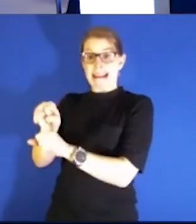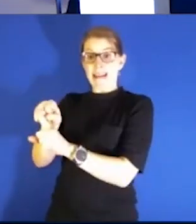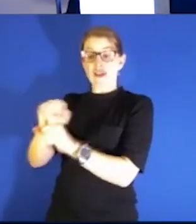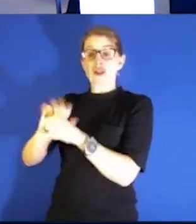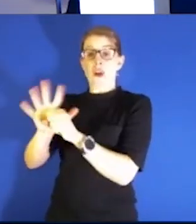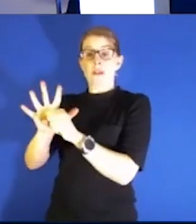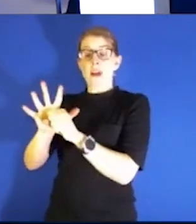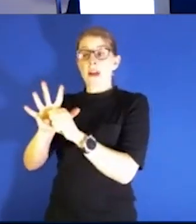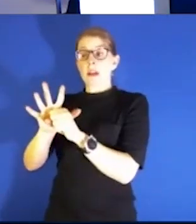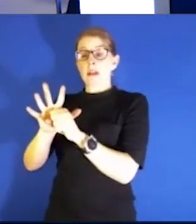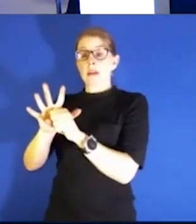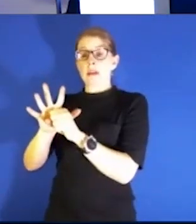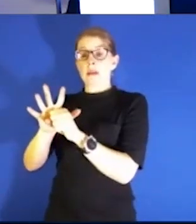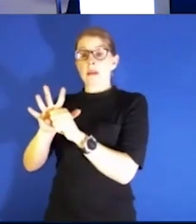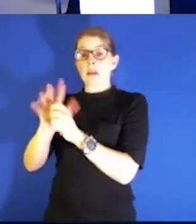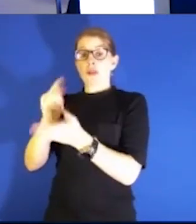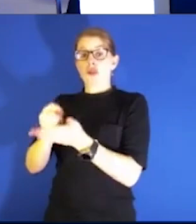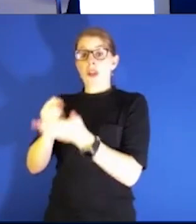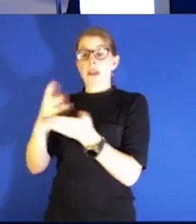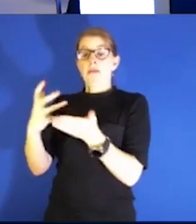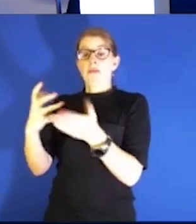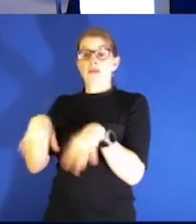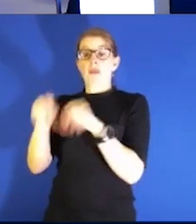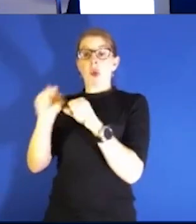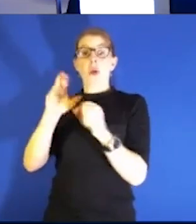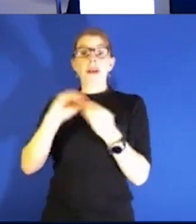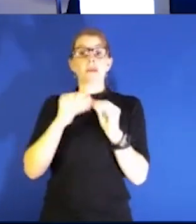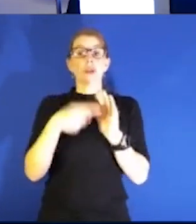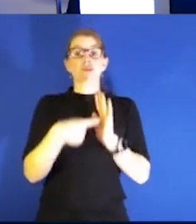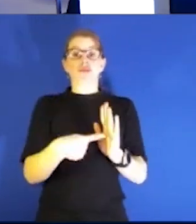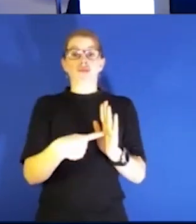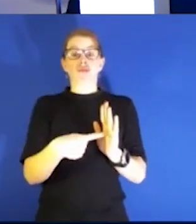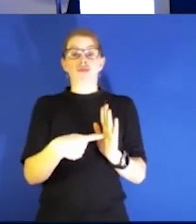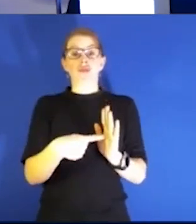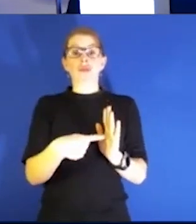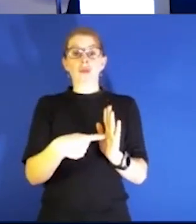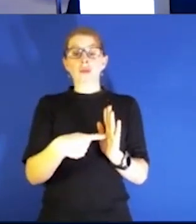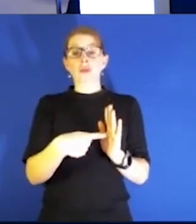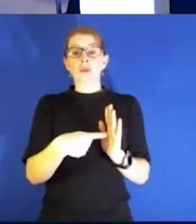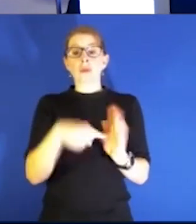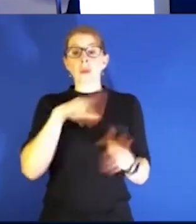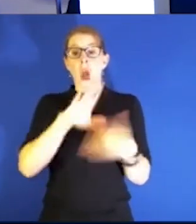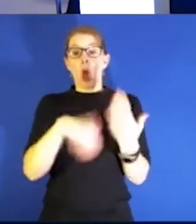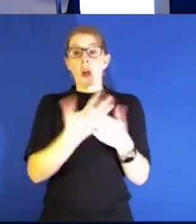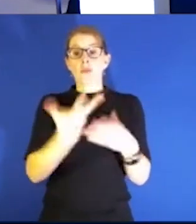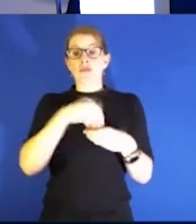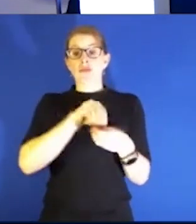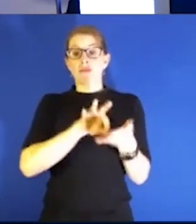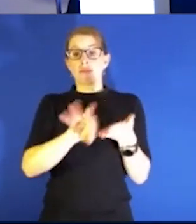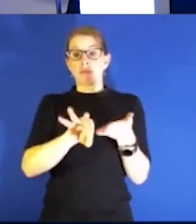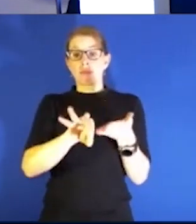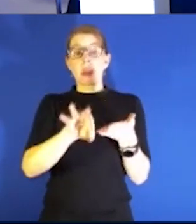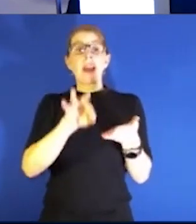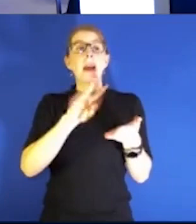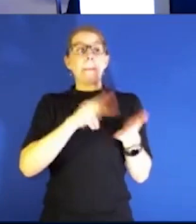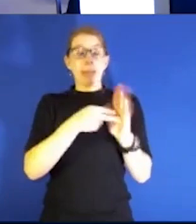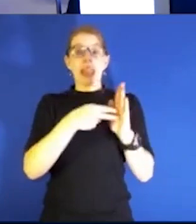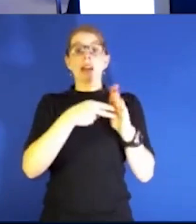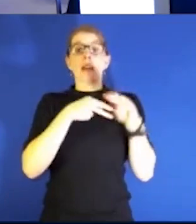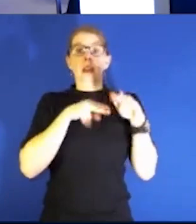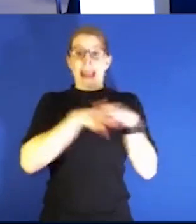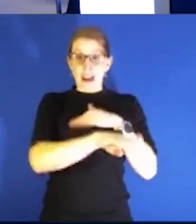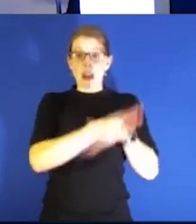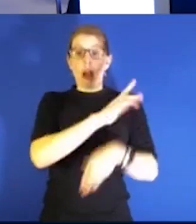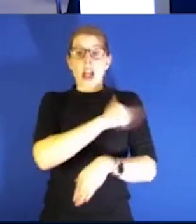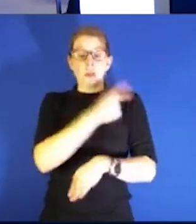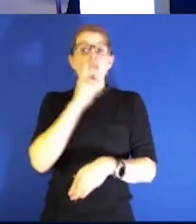treatment for COVID? Or do the numbers represent that all included in the count, that they need COVID treatment? We do get a lot of questions